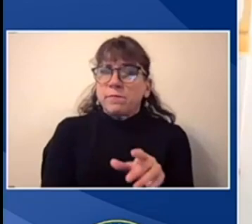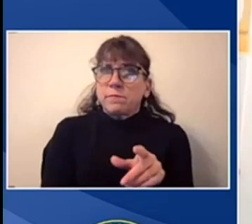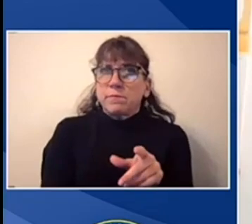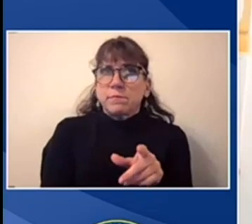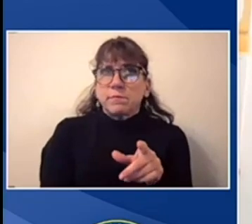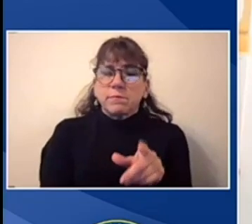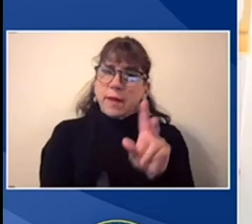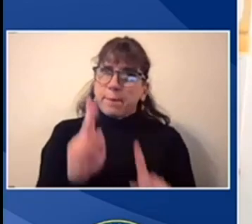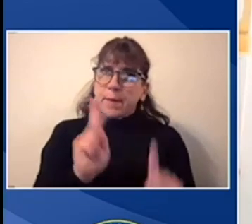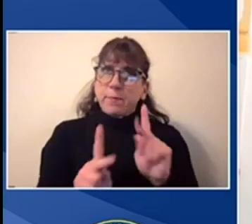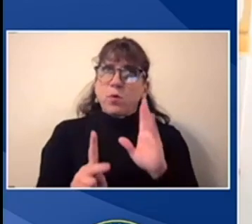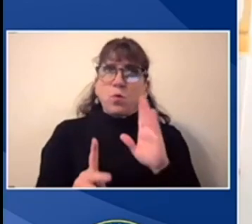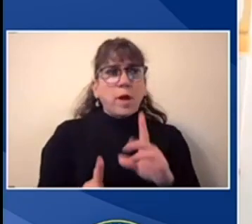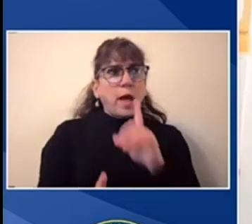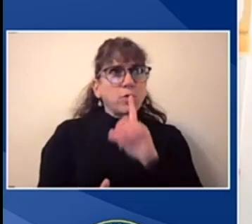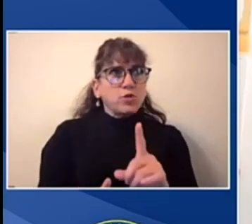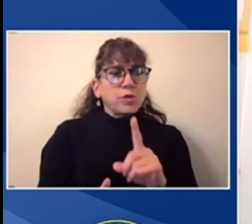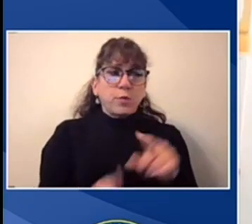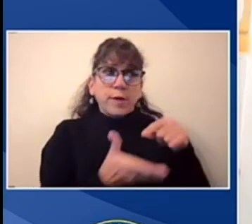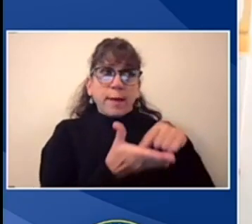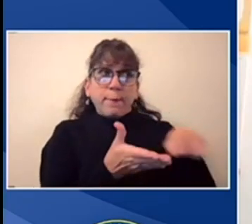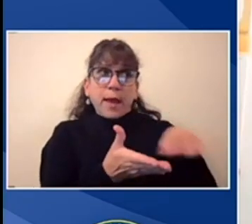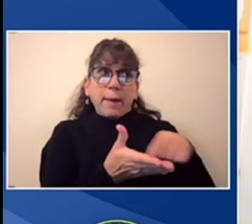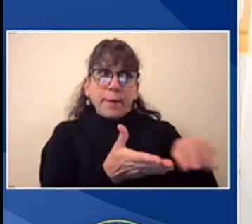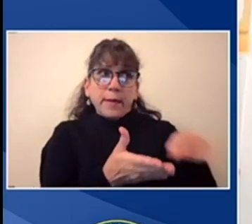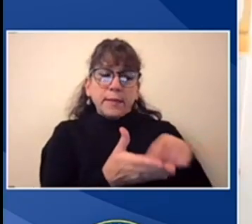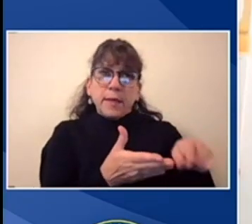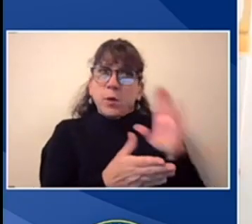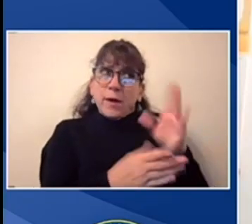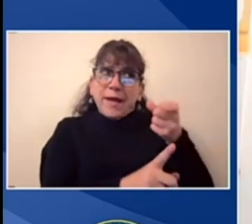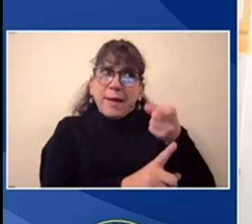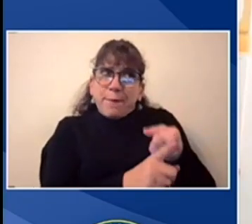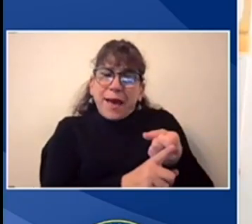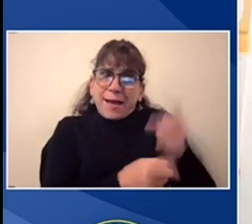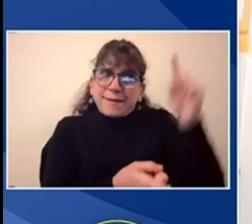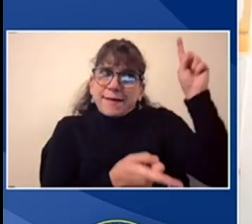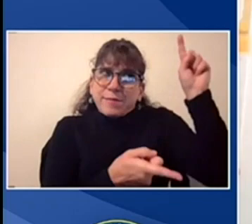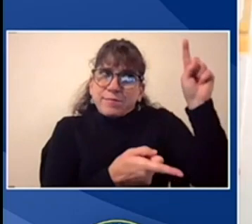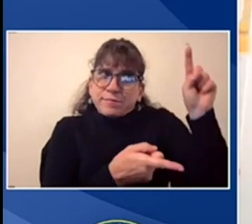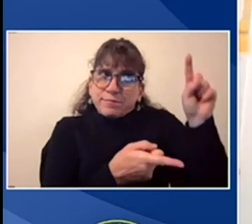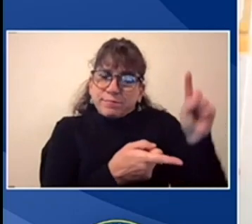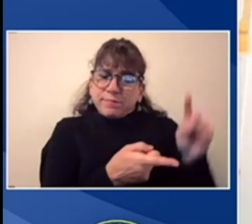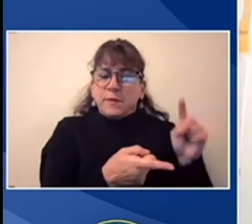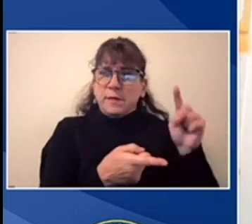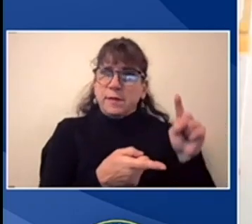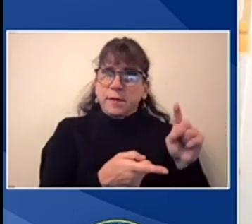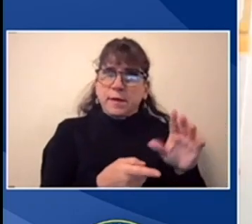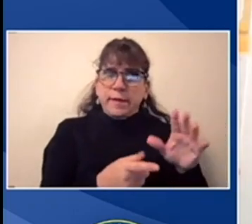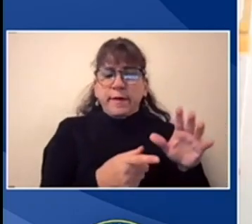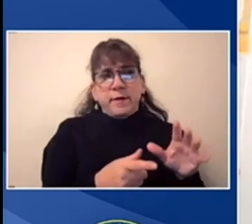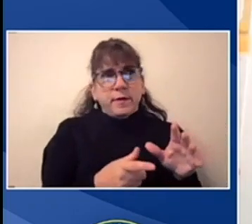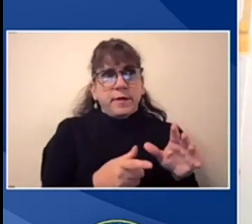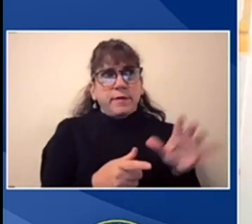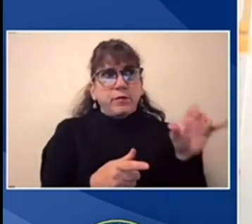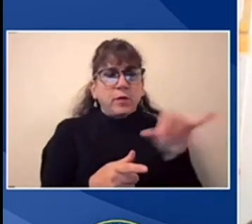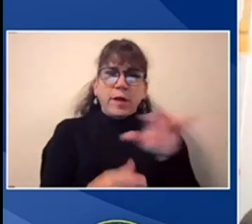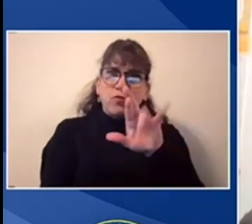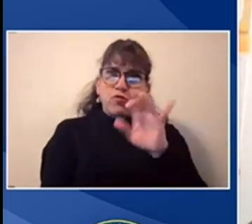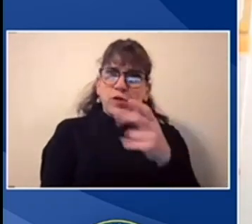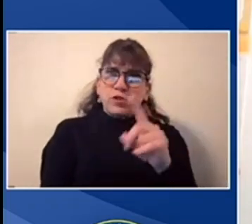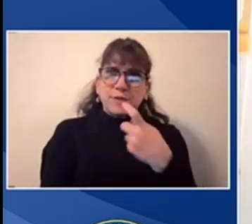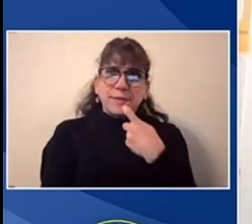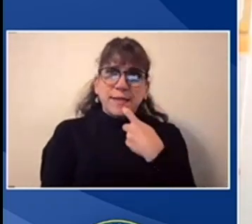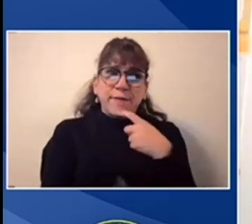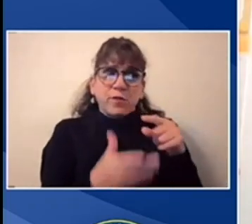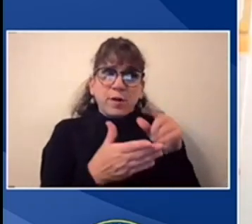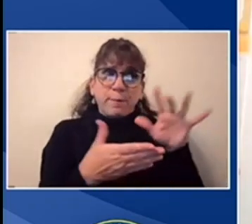that people would actually, when they made payments, that it would actually impact what their principal actually was. Because if you're, like Richard was saying, if you're only paying